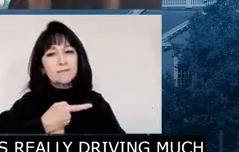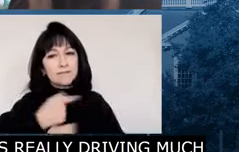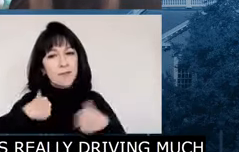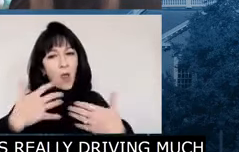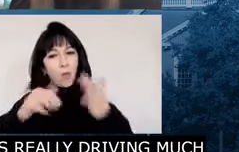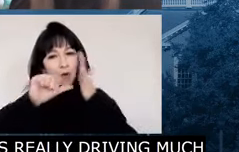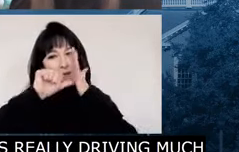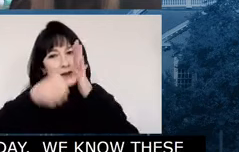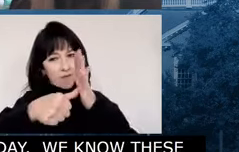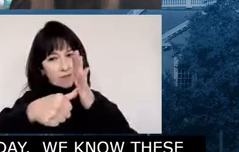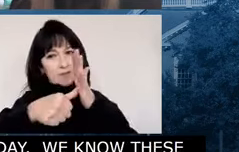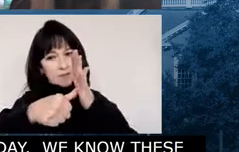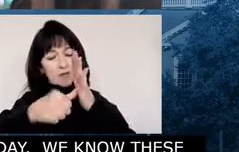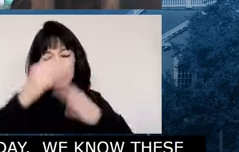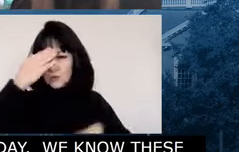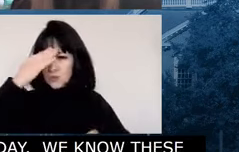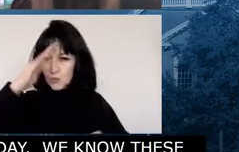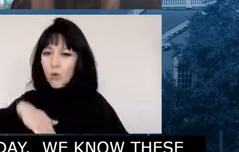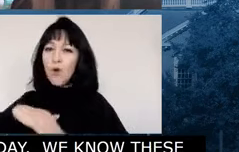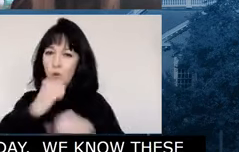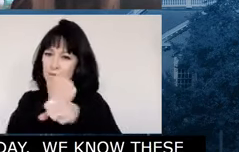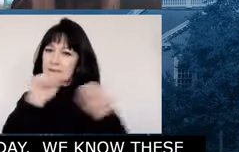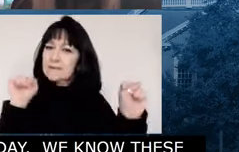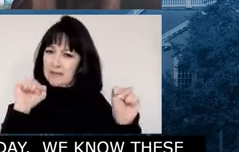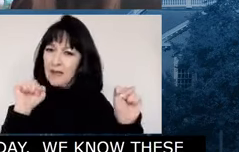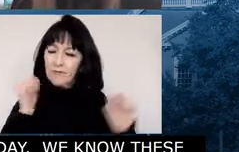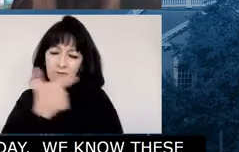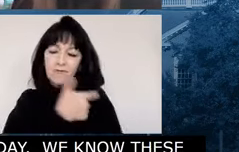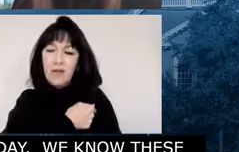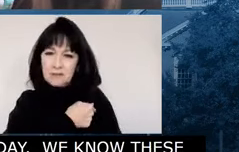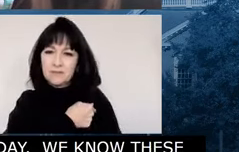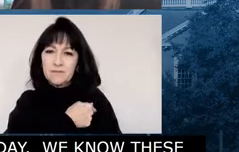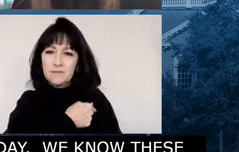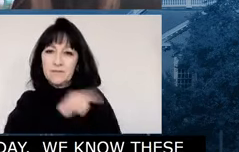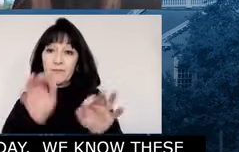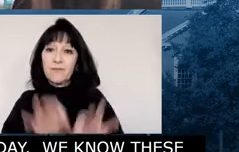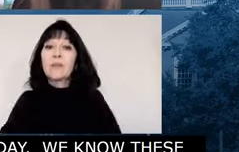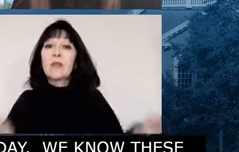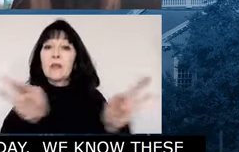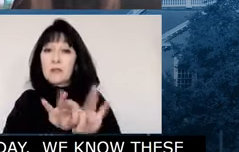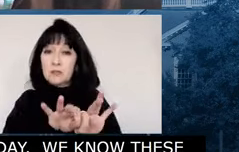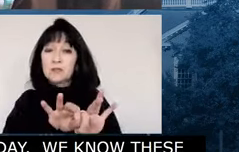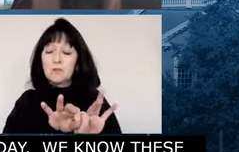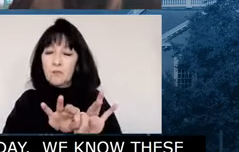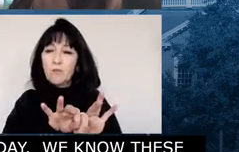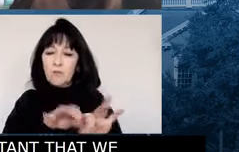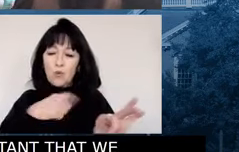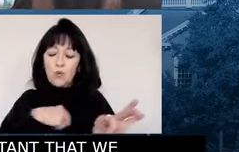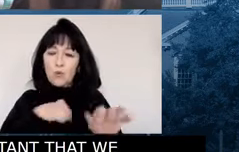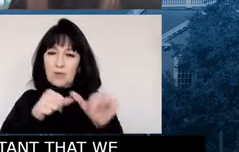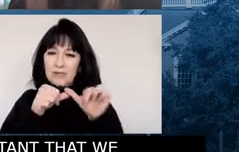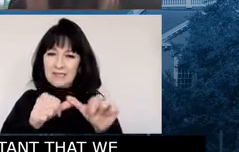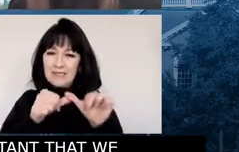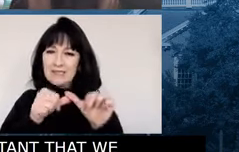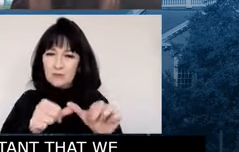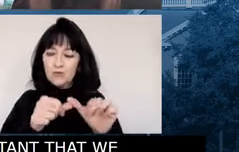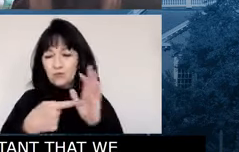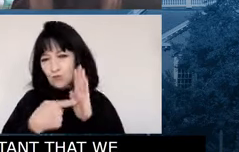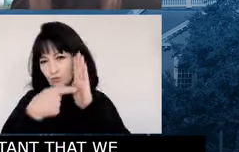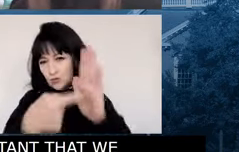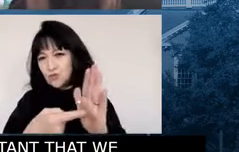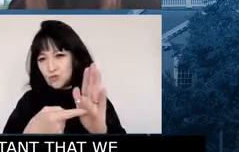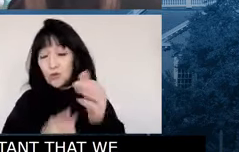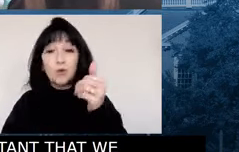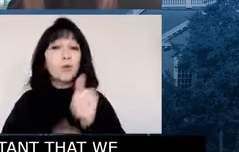safe, and it's important that we continue to convey that. But I think what is